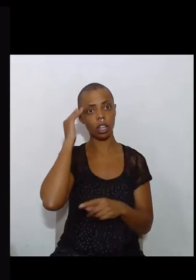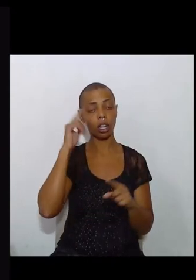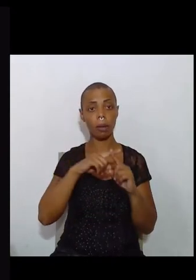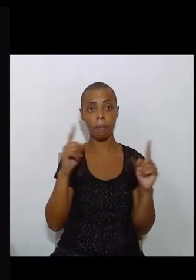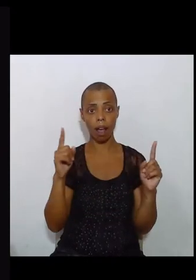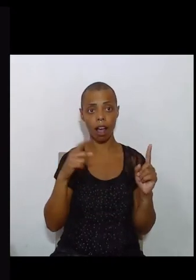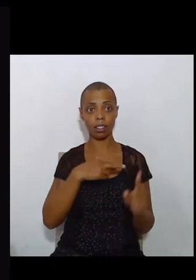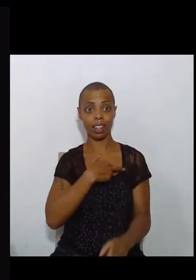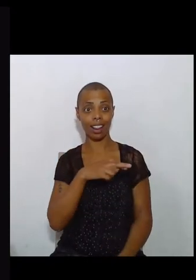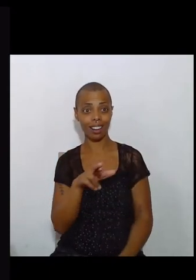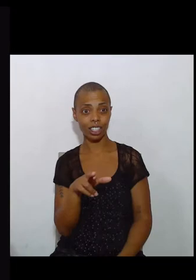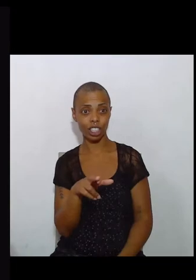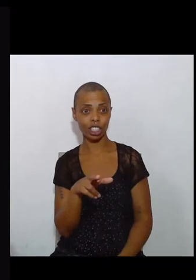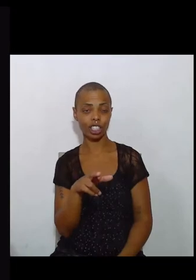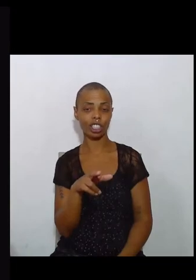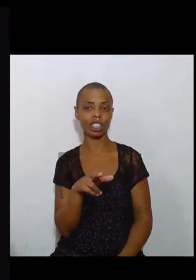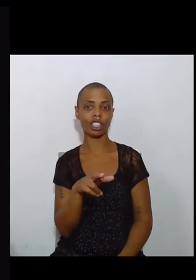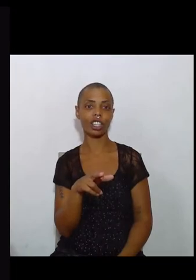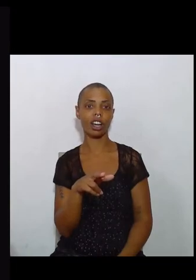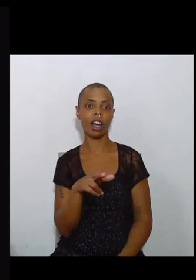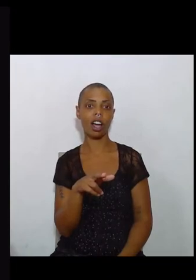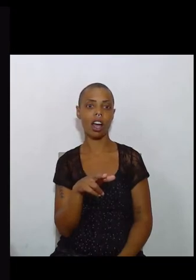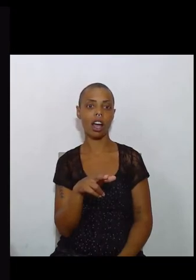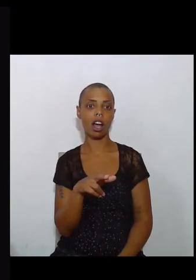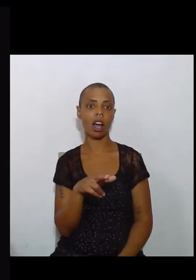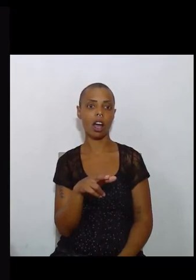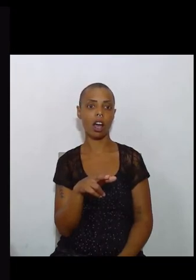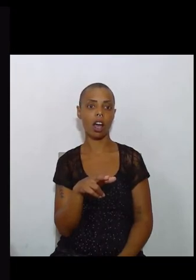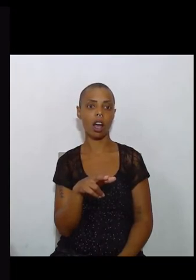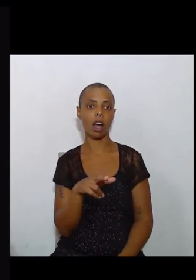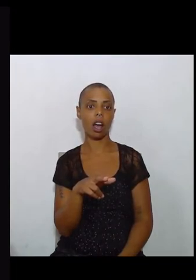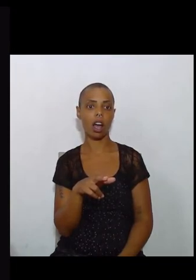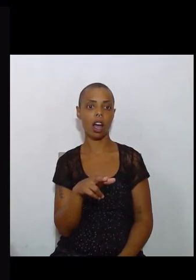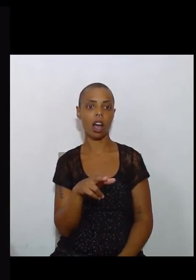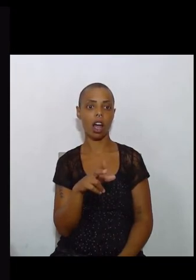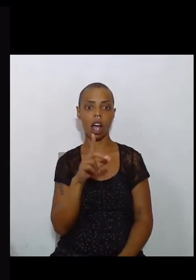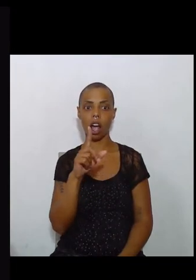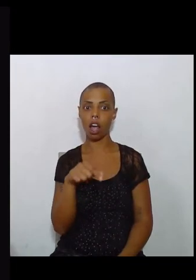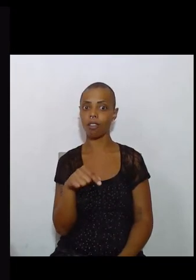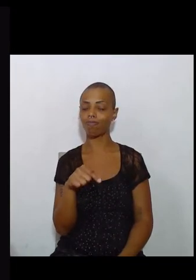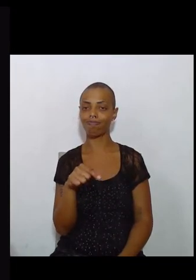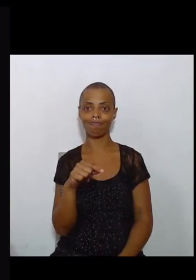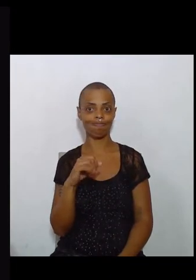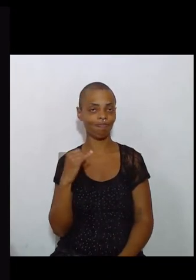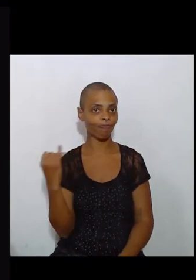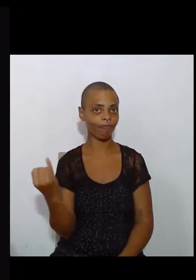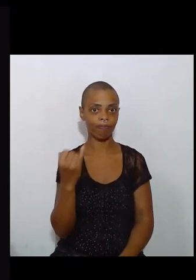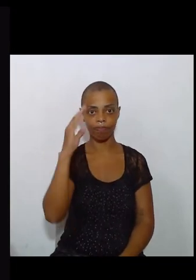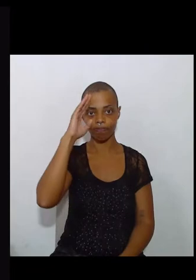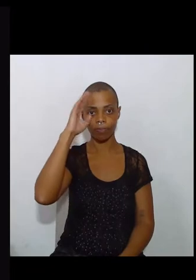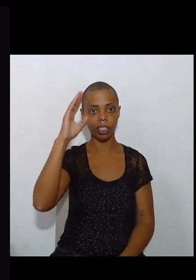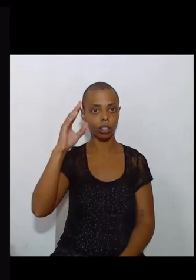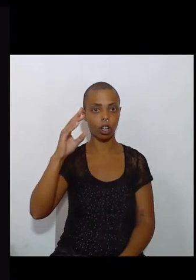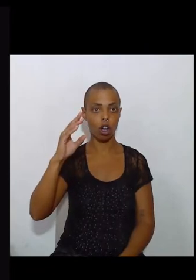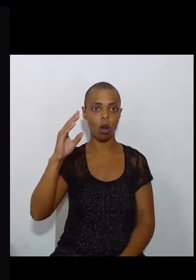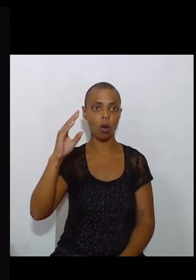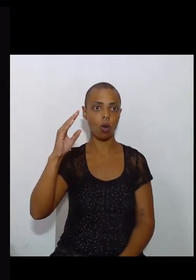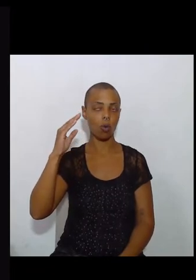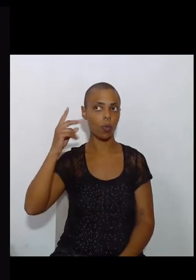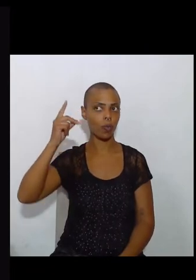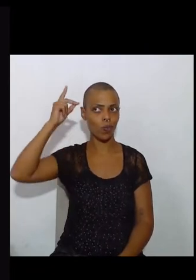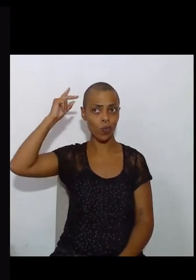playing a very important role from the beginning and now with our present government uh is so right-wing